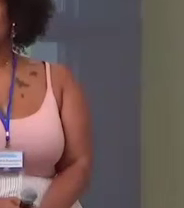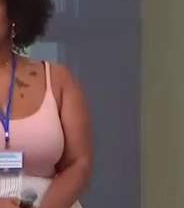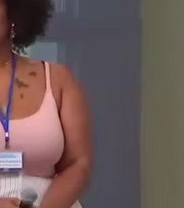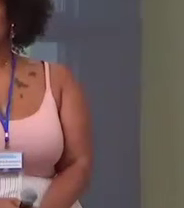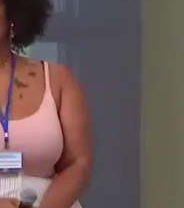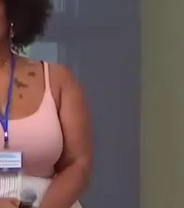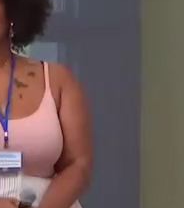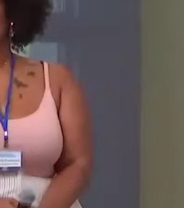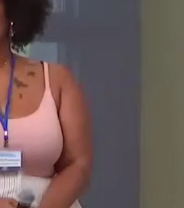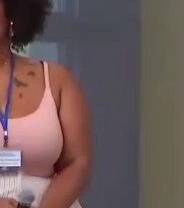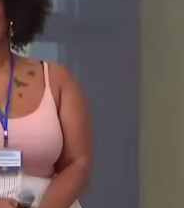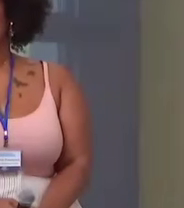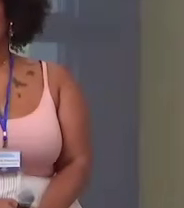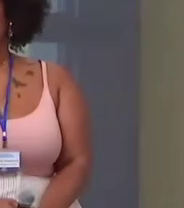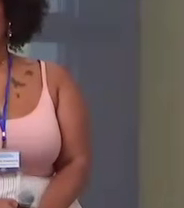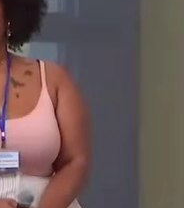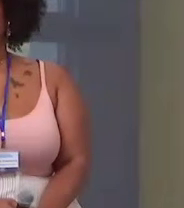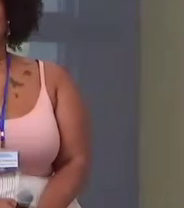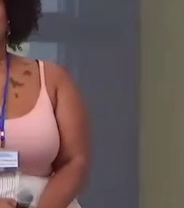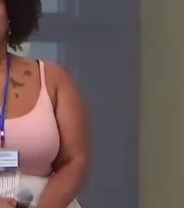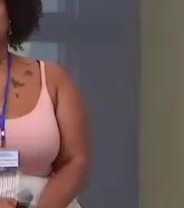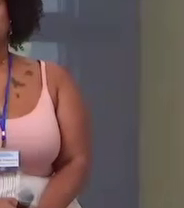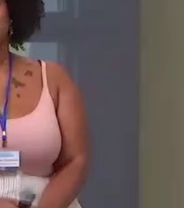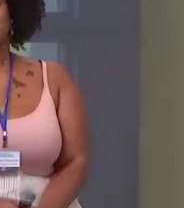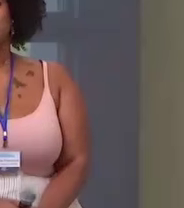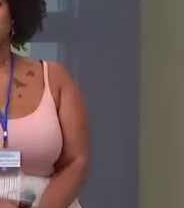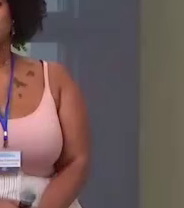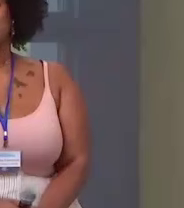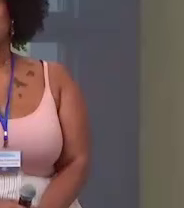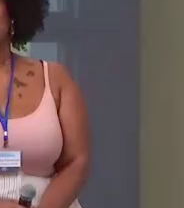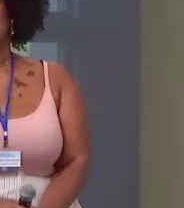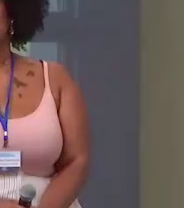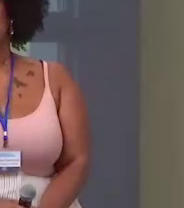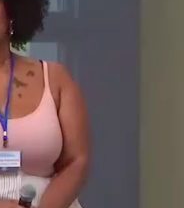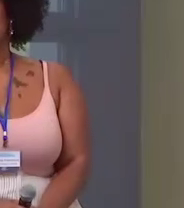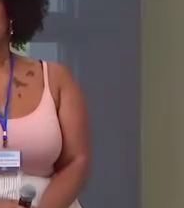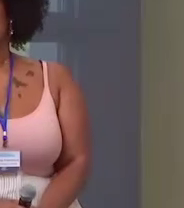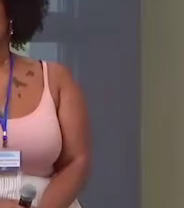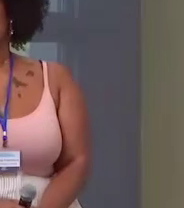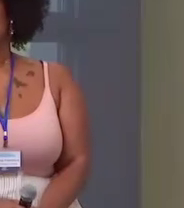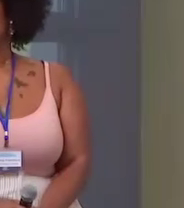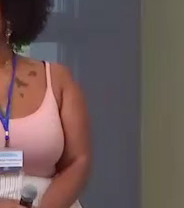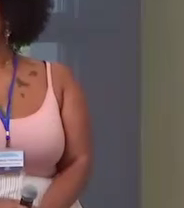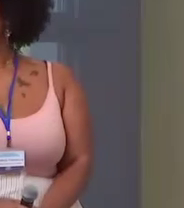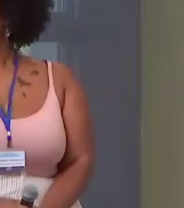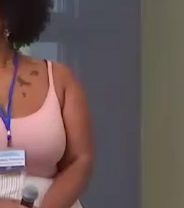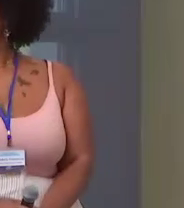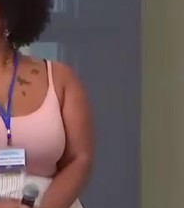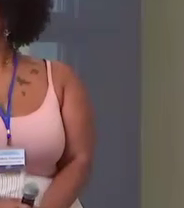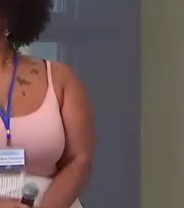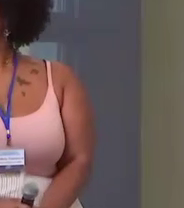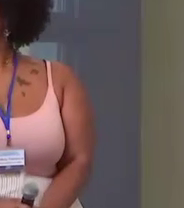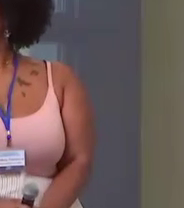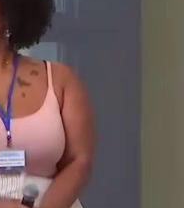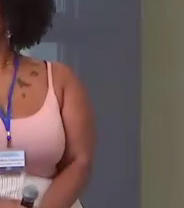prednisone. And I was working as a medical assistant at that time, and I went back to work before I was supposed to because